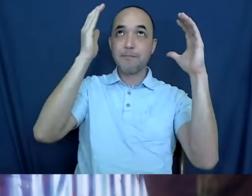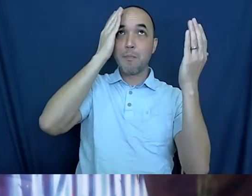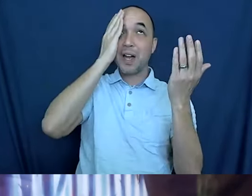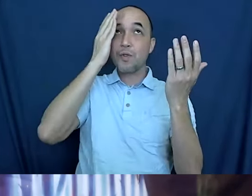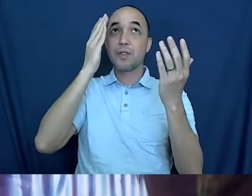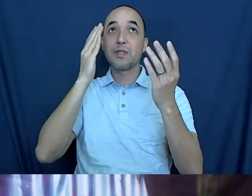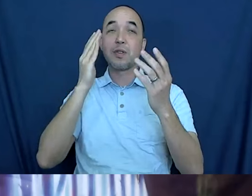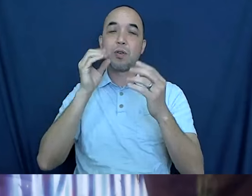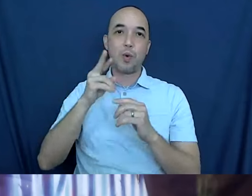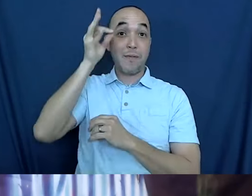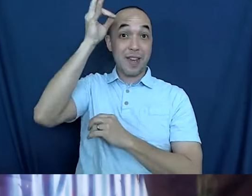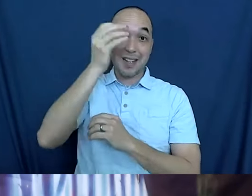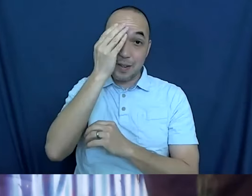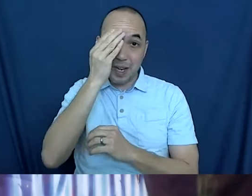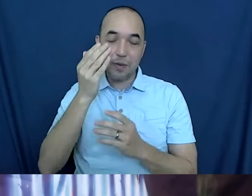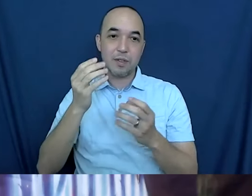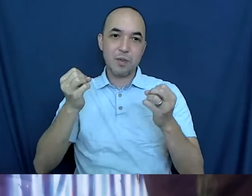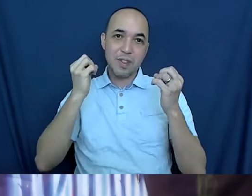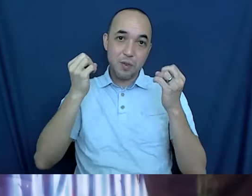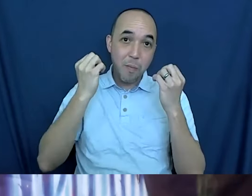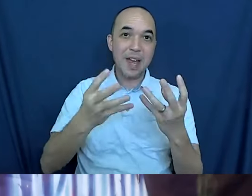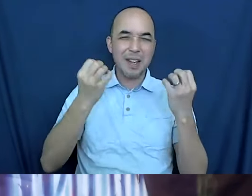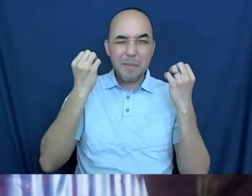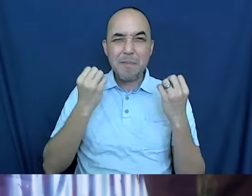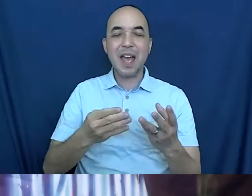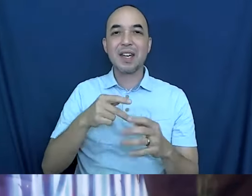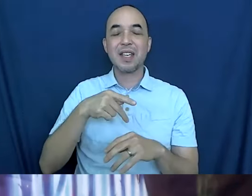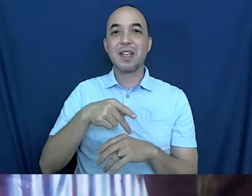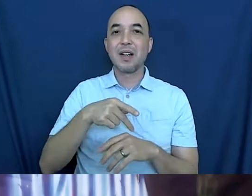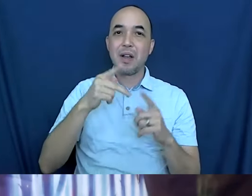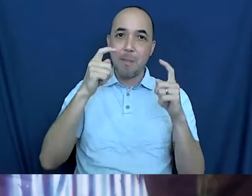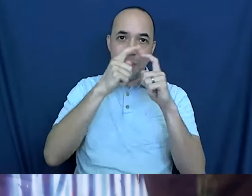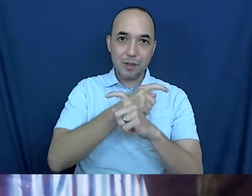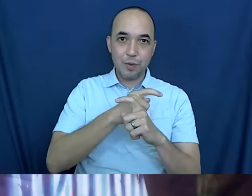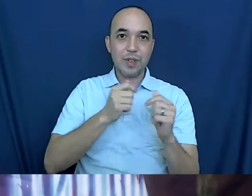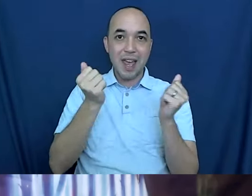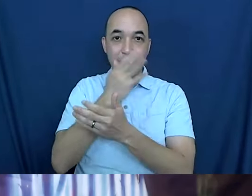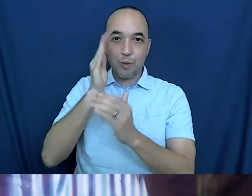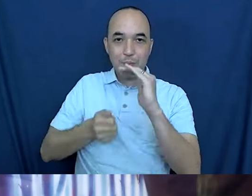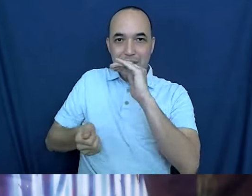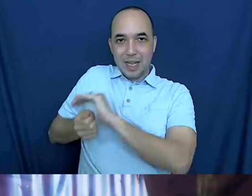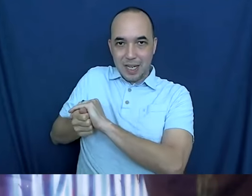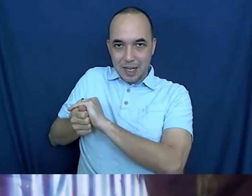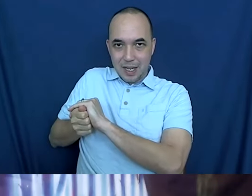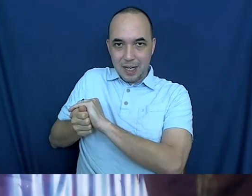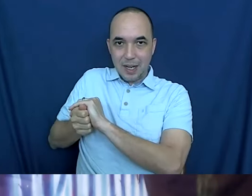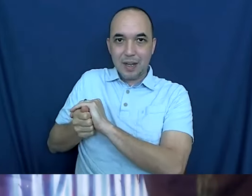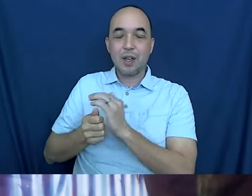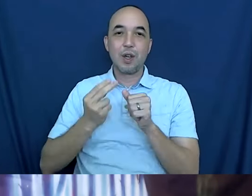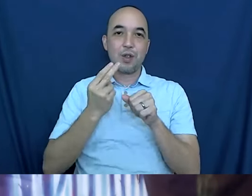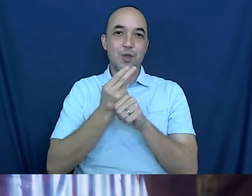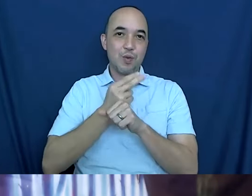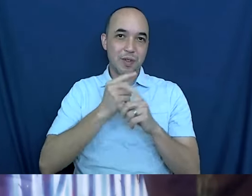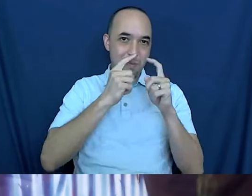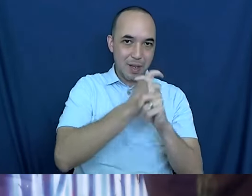fantasy, there were dozens and dozens of puzzles. They would hide everything in a puzzle, thinking that no one else was going to solve